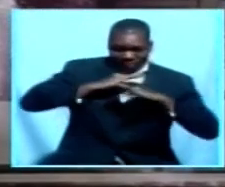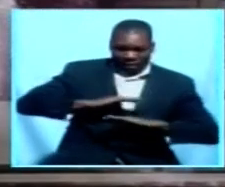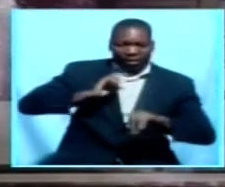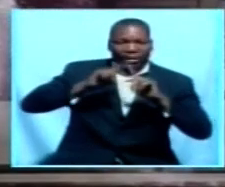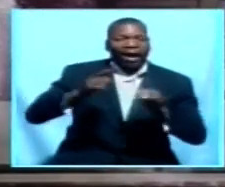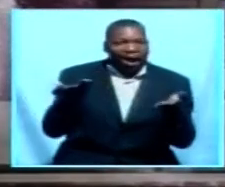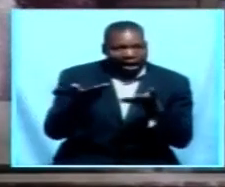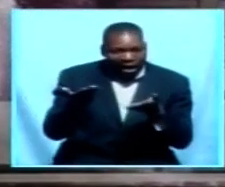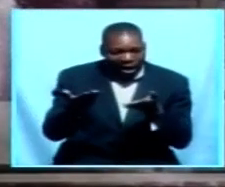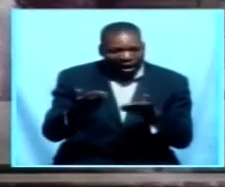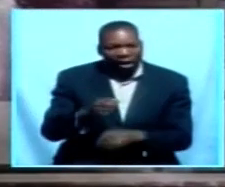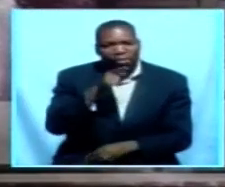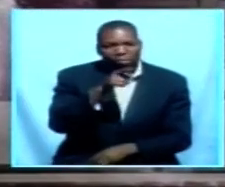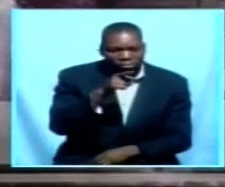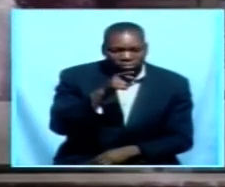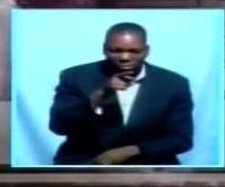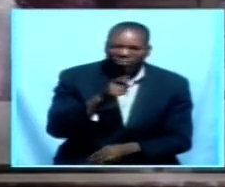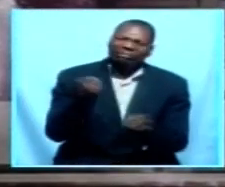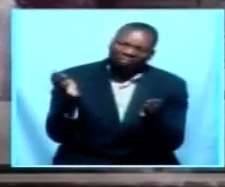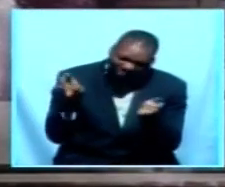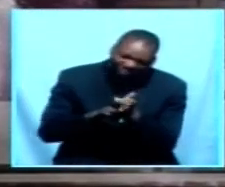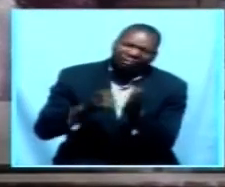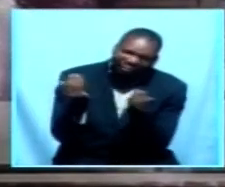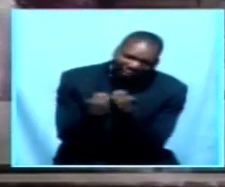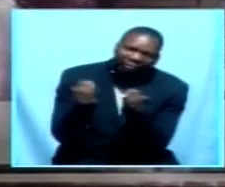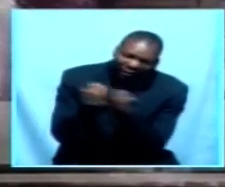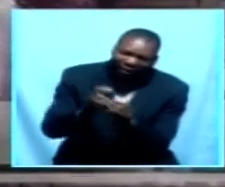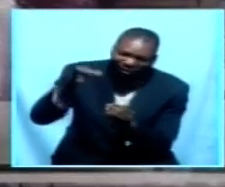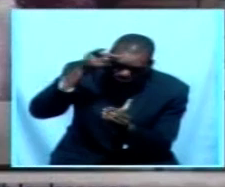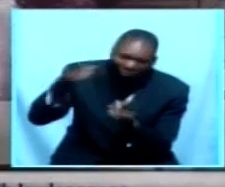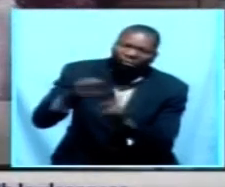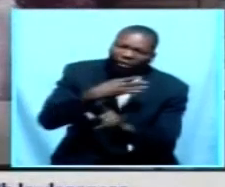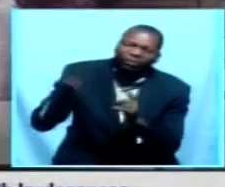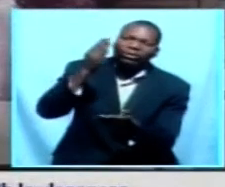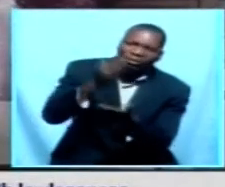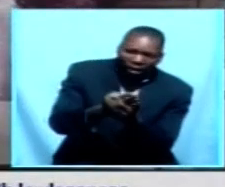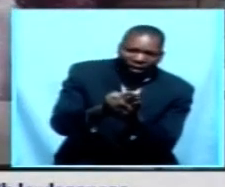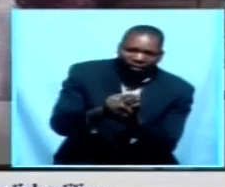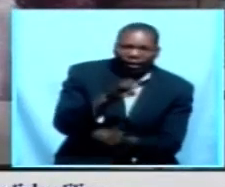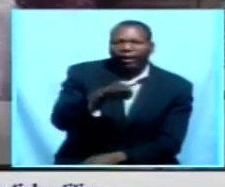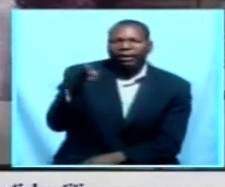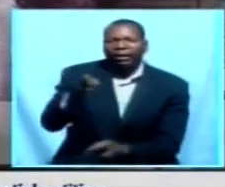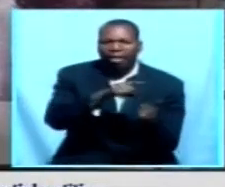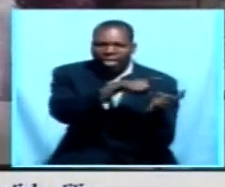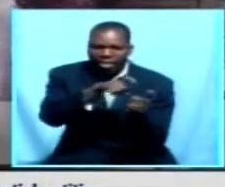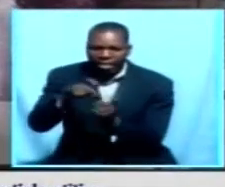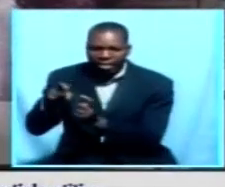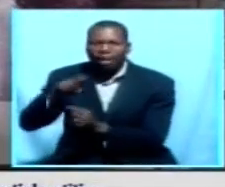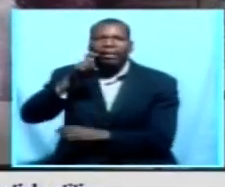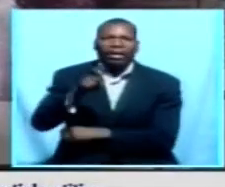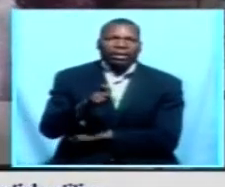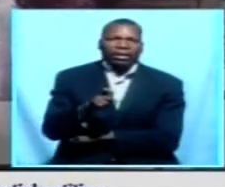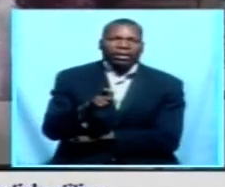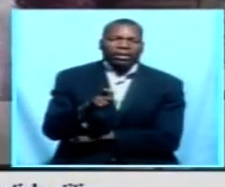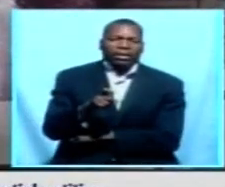has already made several pleas to end political violence, which Mr. Hichilema must emulate. Mr. Chama also